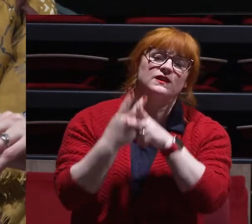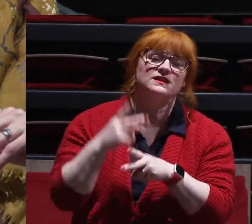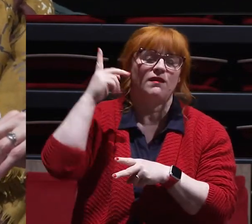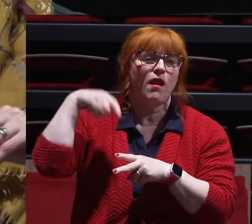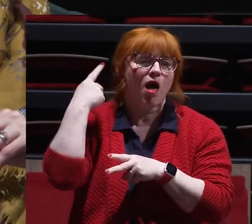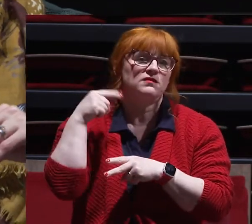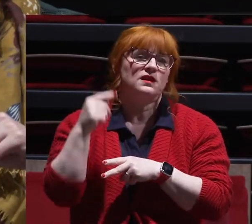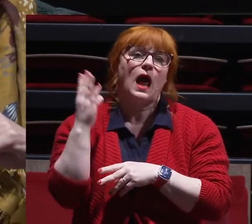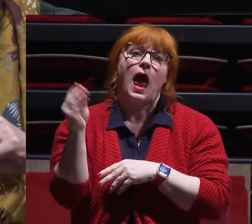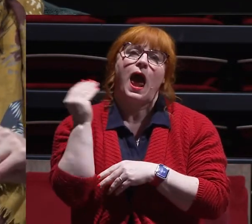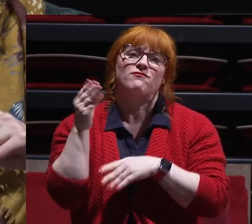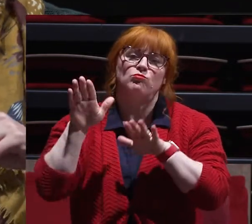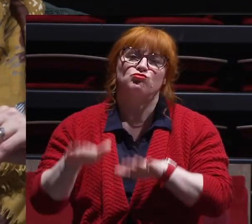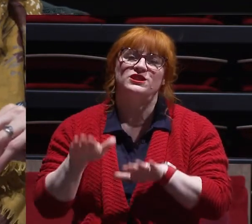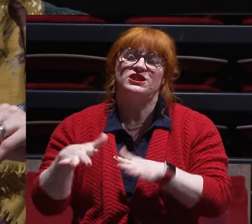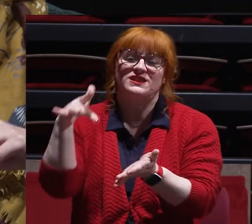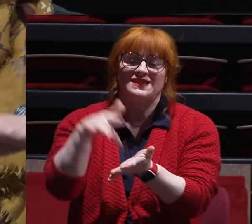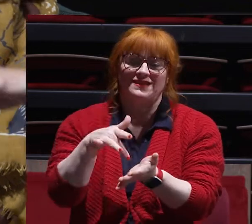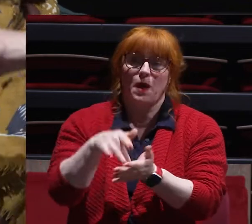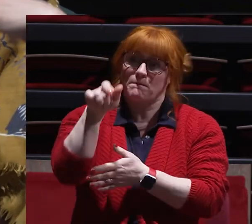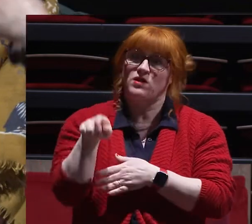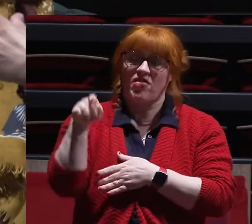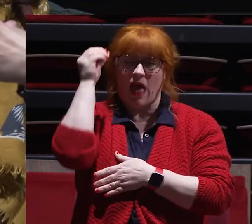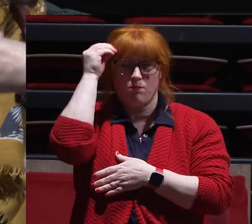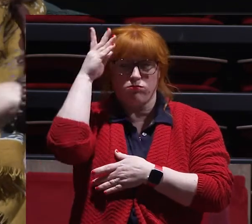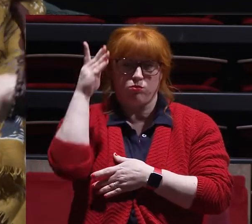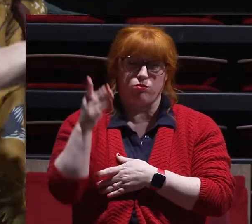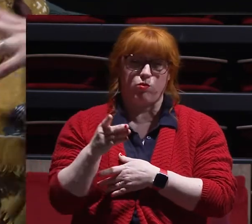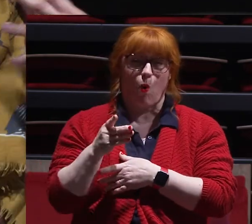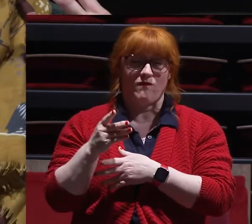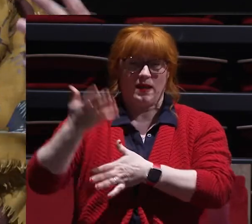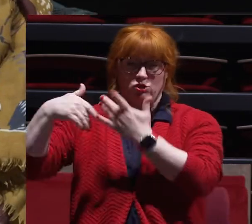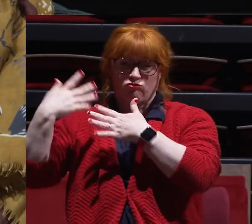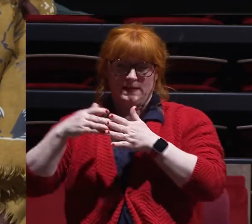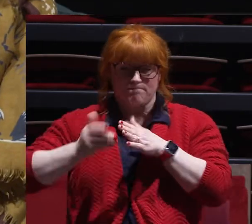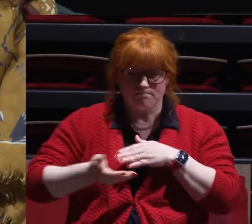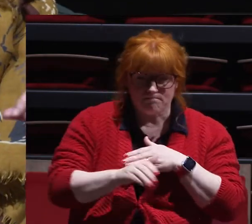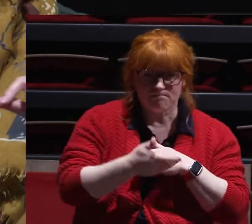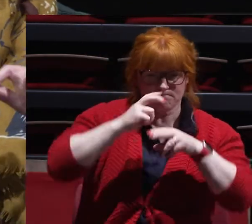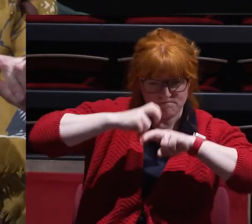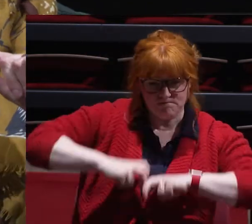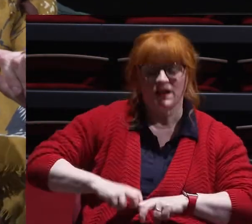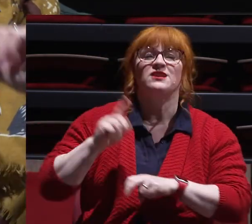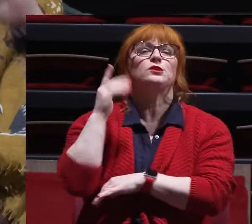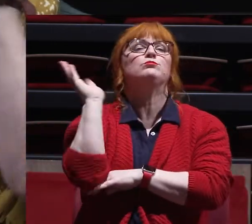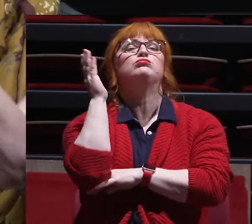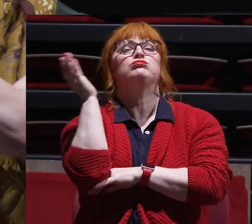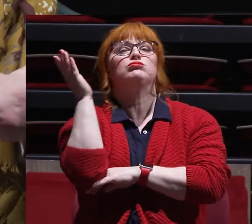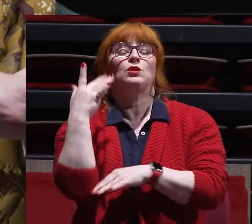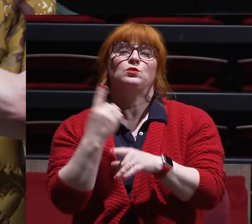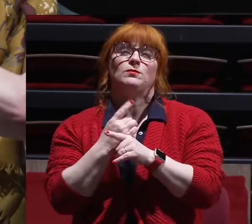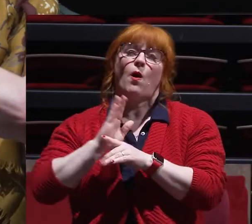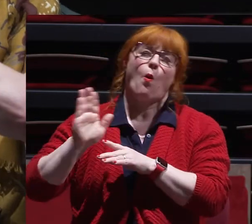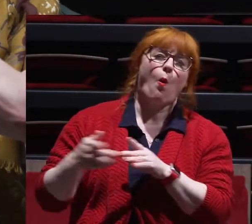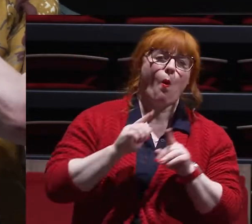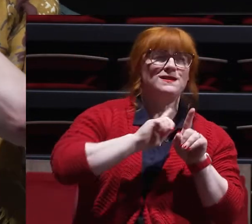in London, in Gough Square, called the Arab British Centre, where there was a talk being given by an Iraqi archaeologist. And she did this